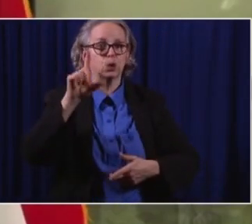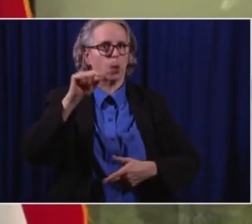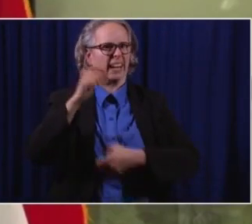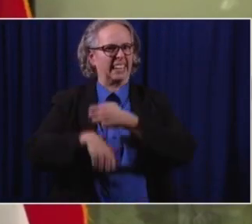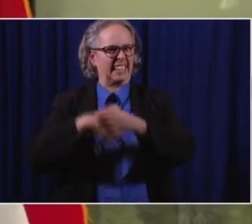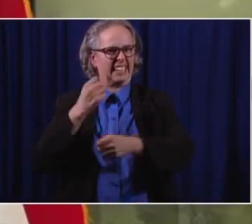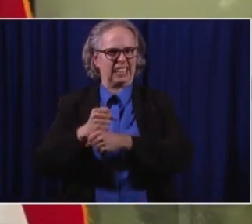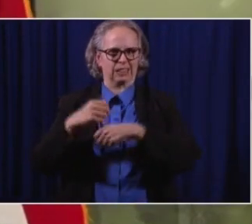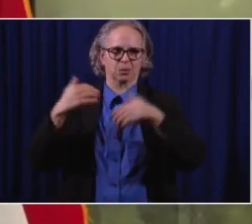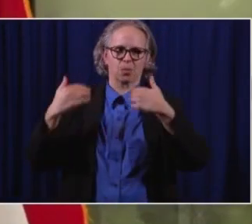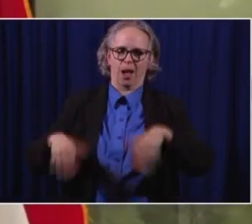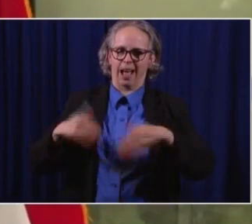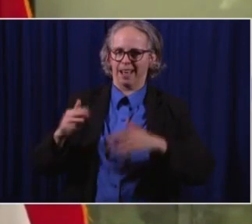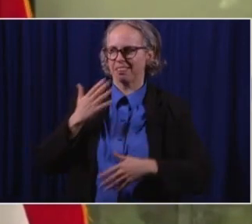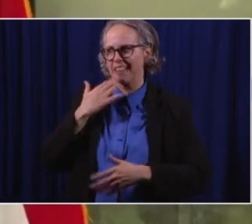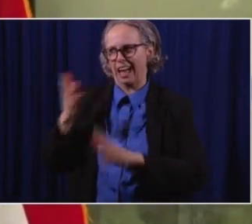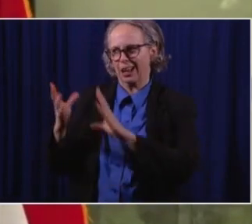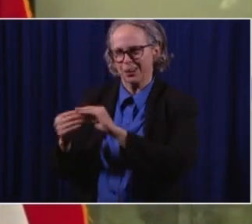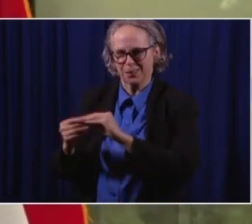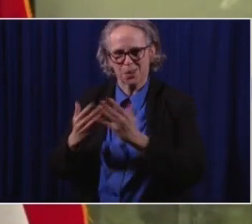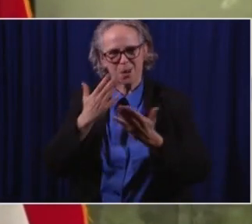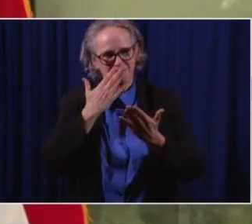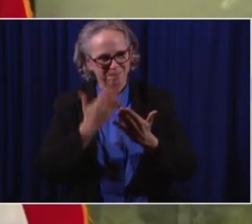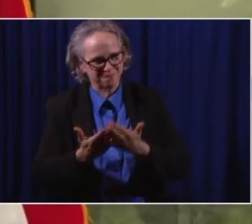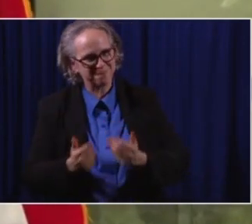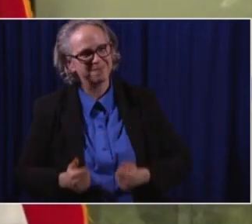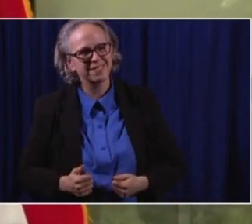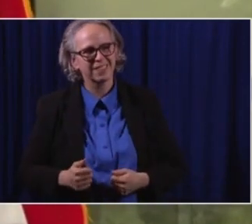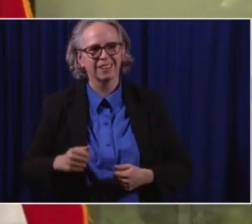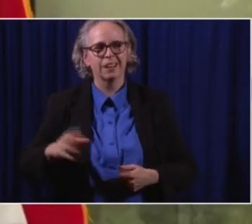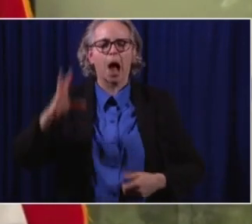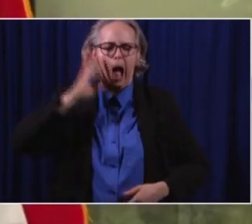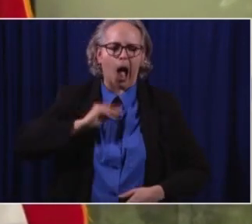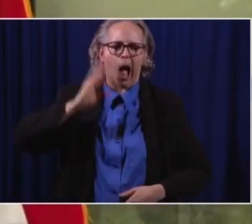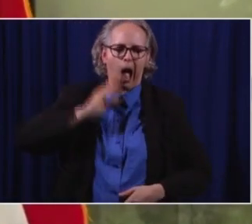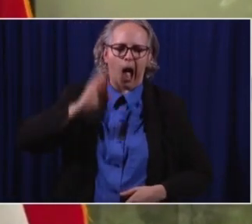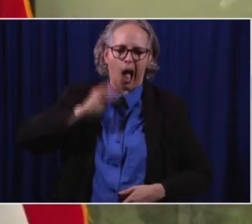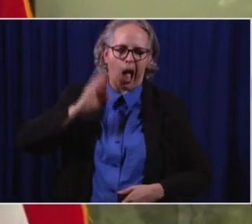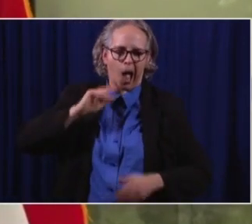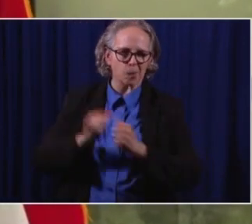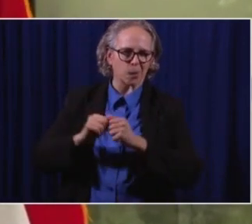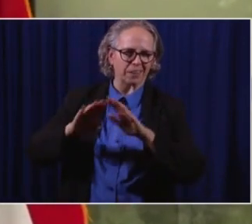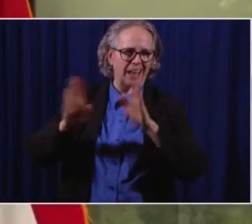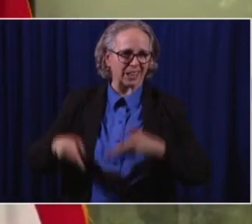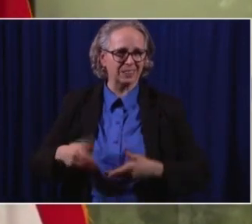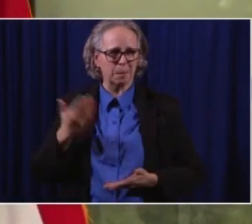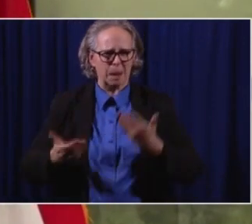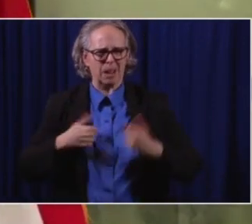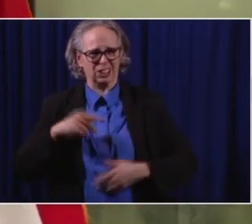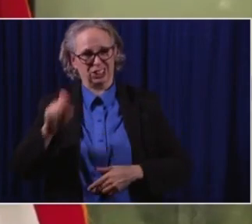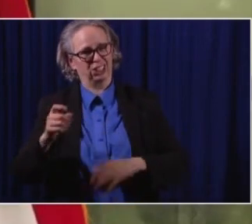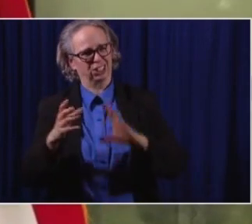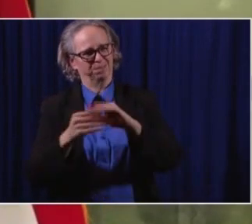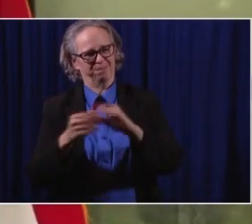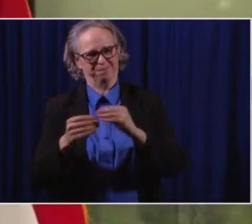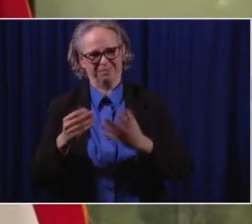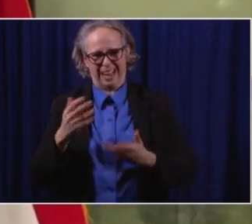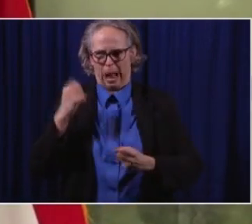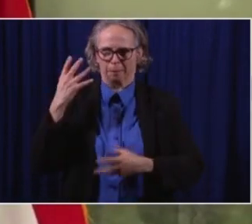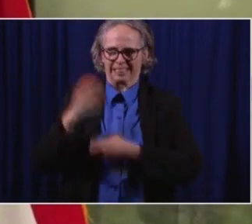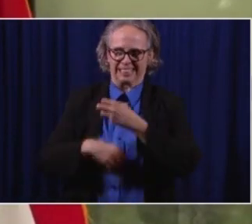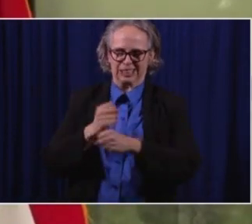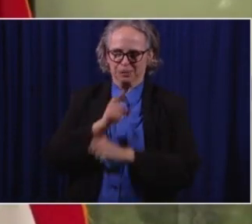up. Well, you're a veteran. You're a veteran. I'm a veteran. Maybe I should have just said that. Yes. But but going back to